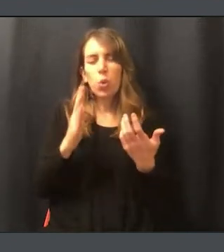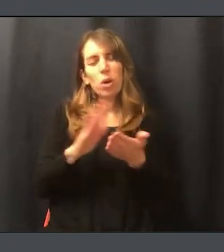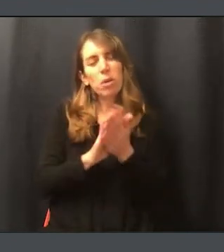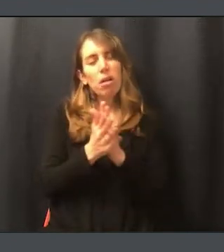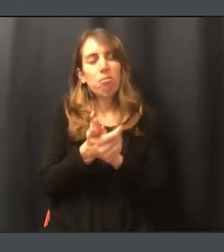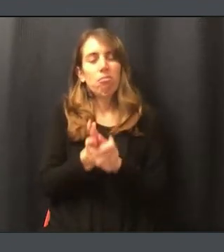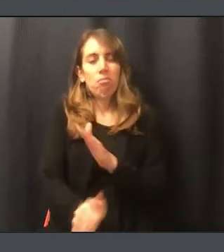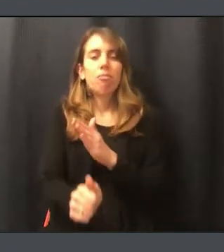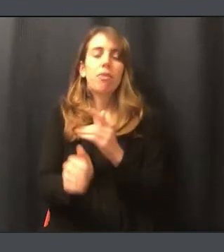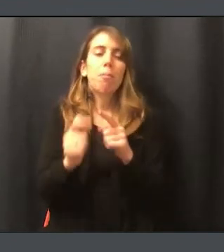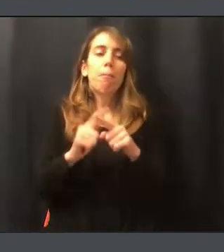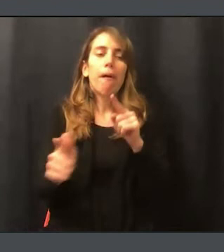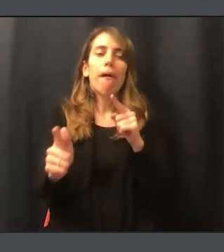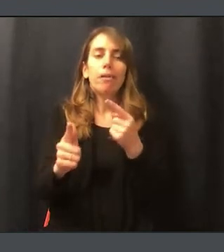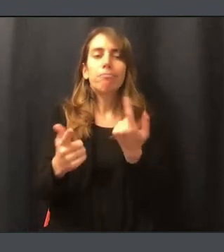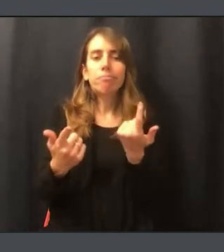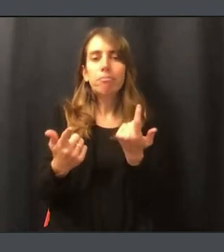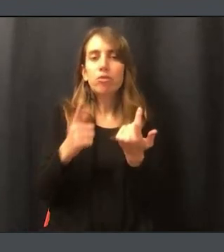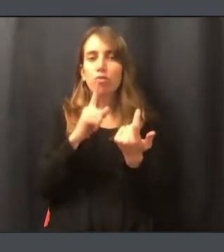analyses are nearly automatic.